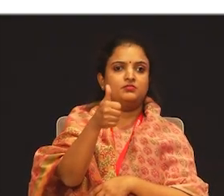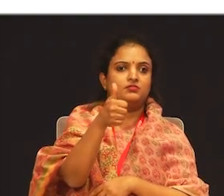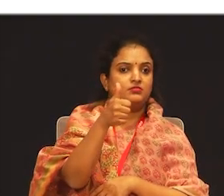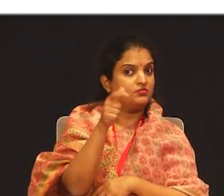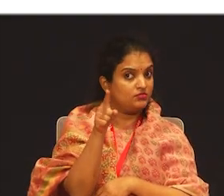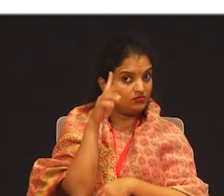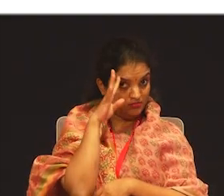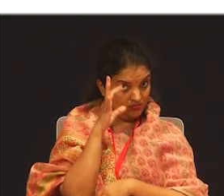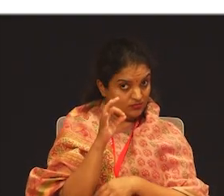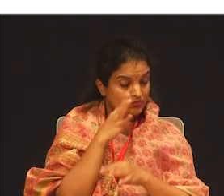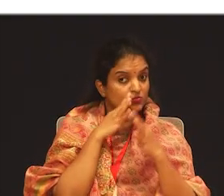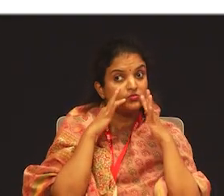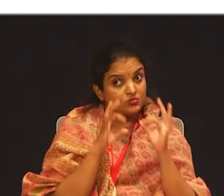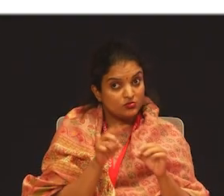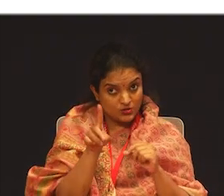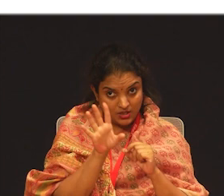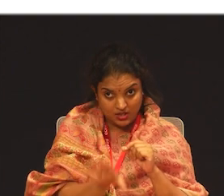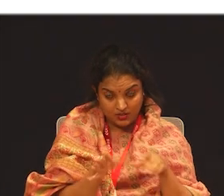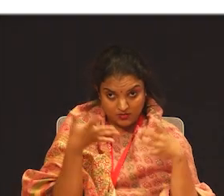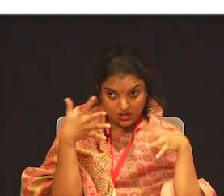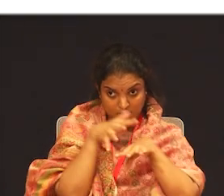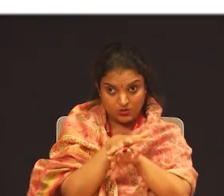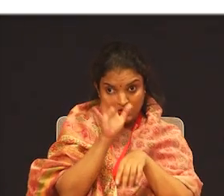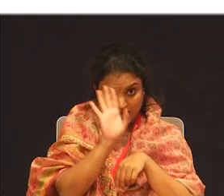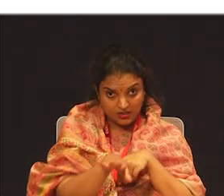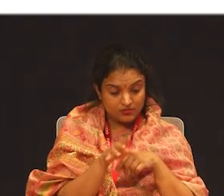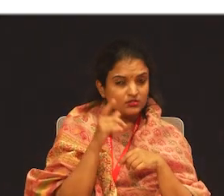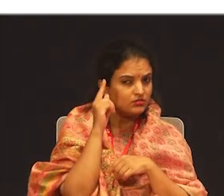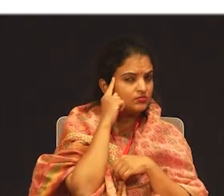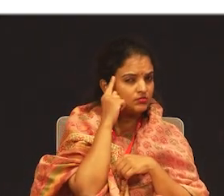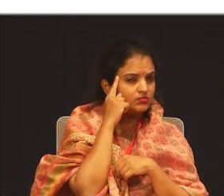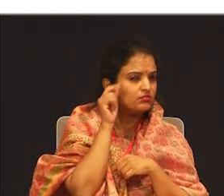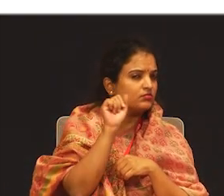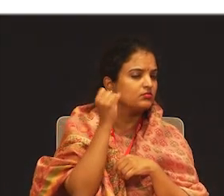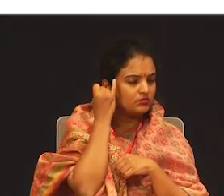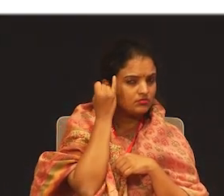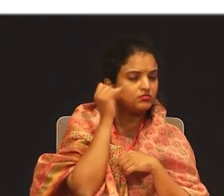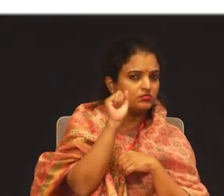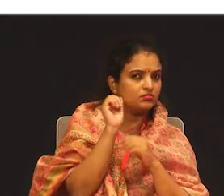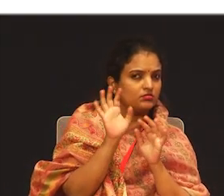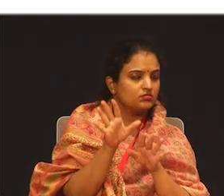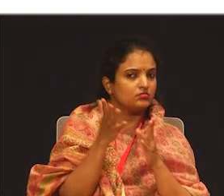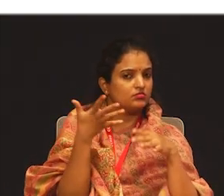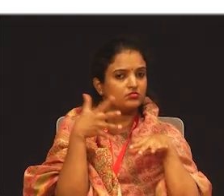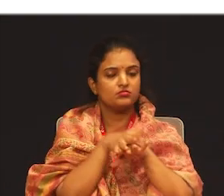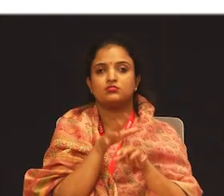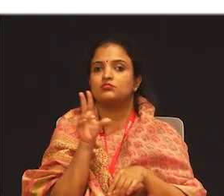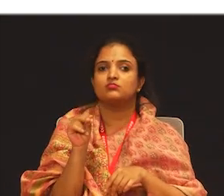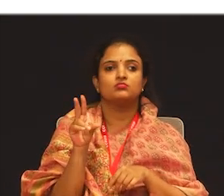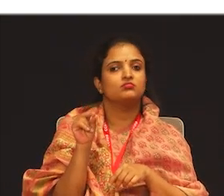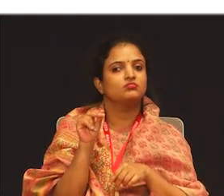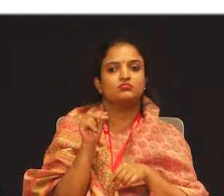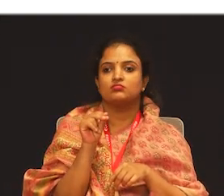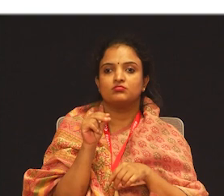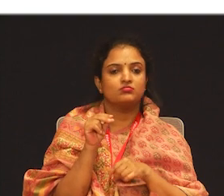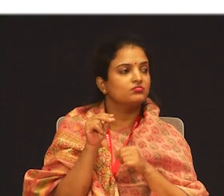Are you sure it is inclusion? What are we doing? Think about it. Think about it. It's not inclusion.